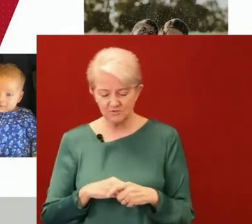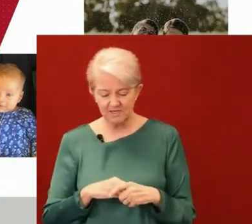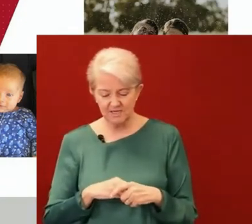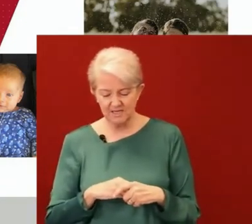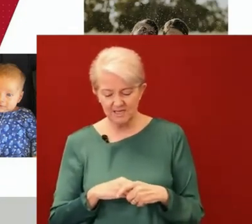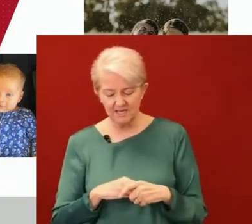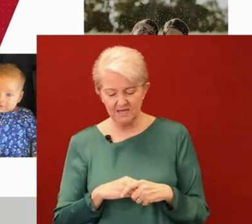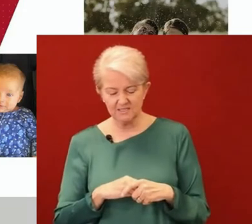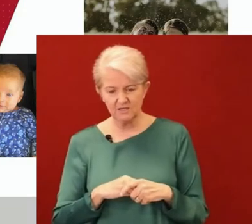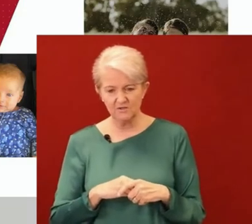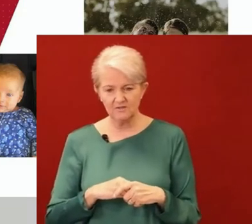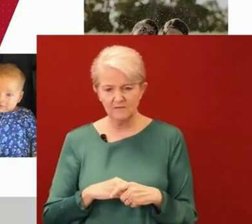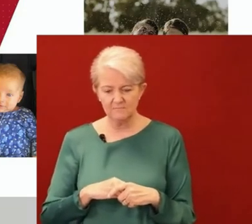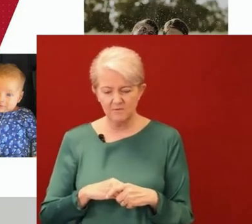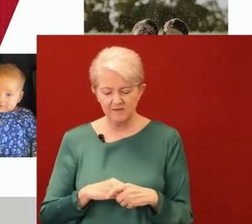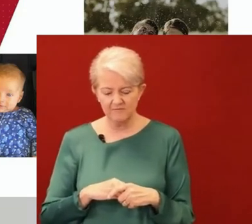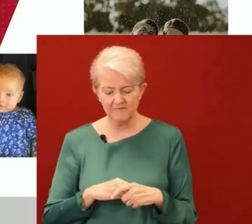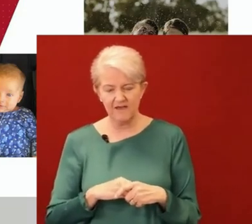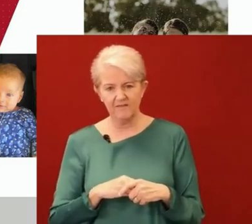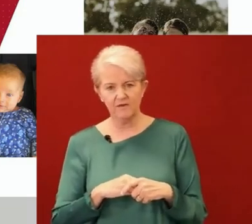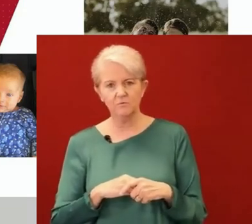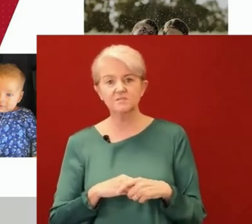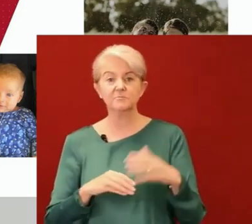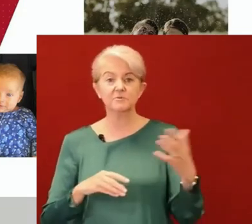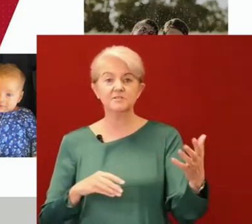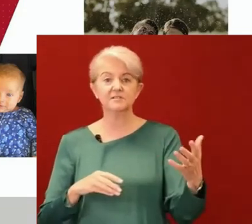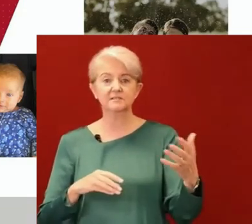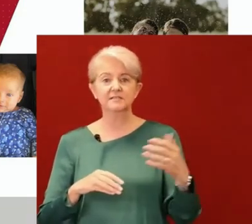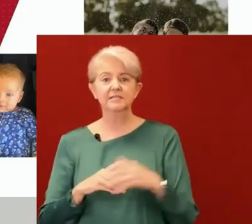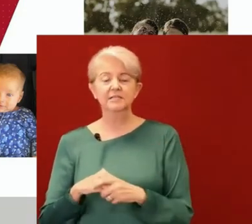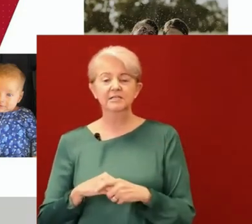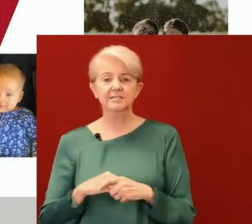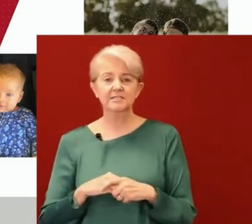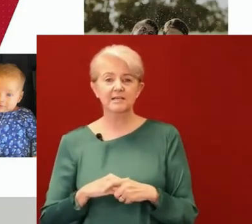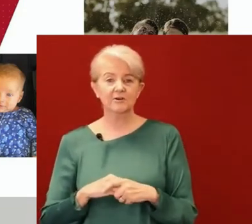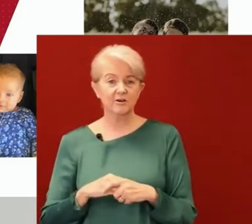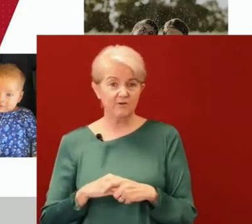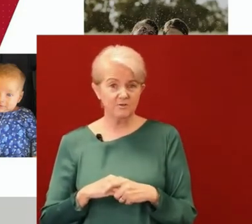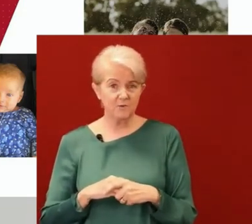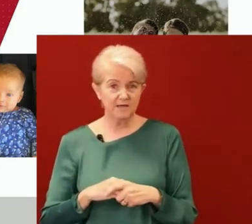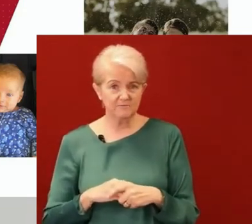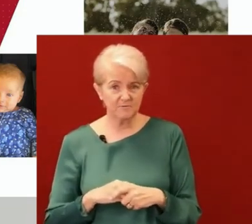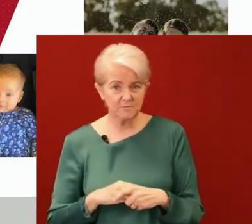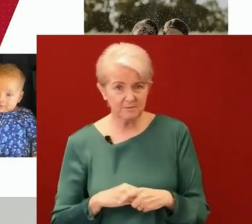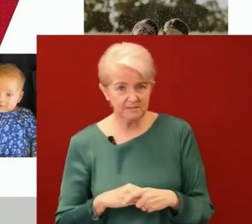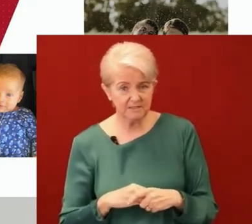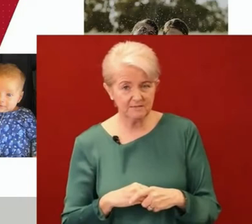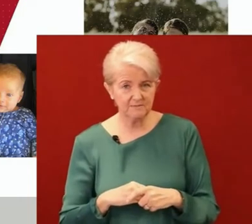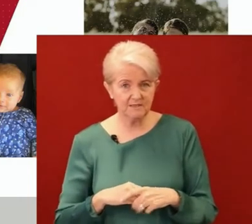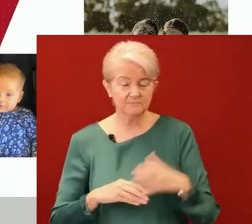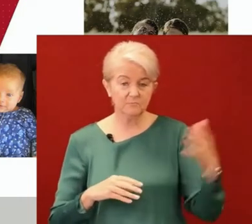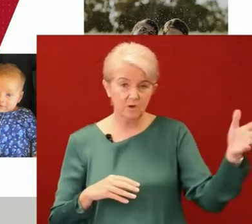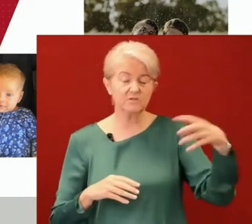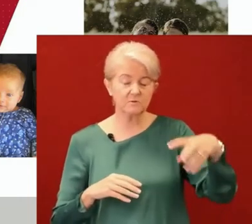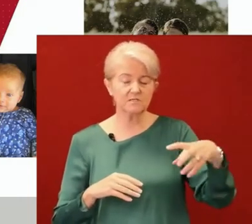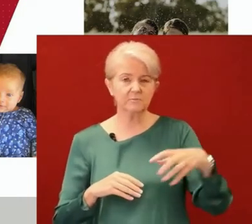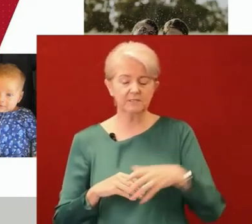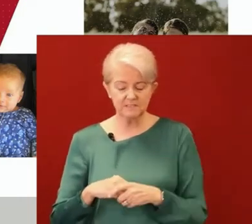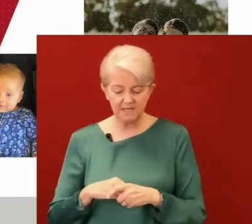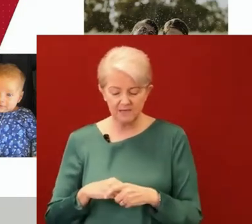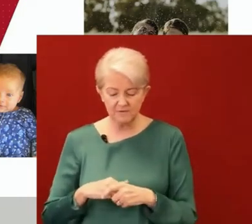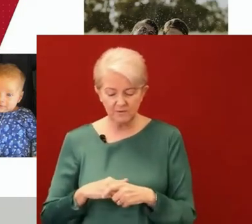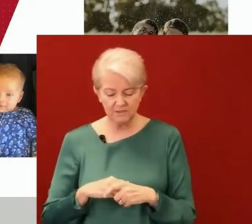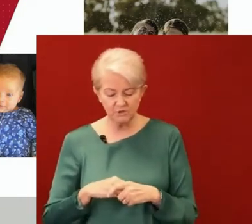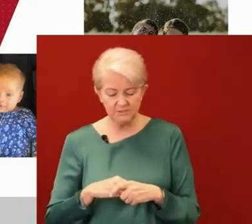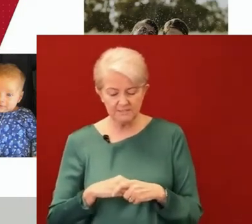that story and tell you that my father was in prison the day that I graduated from the police, whilst I was in the